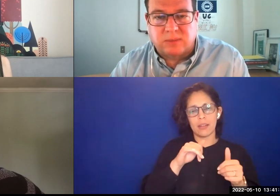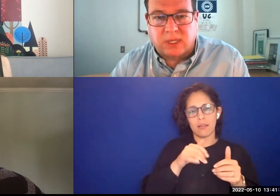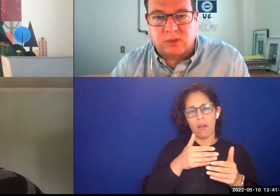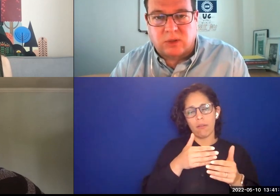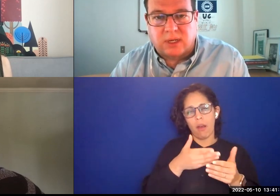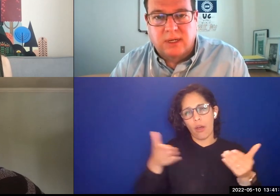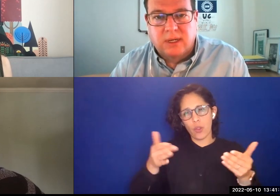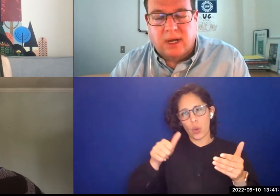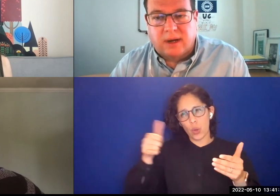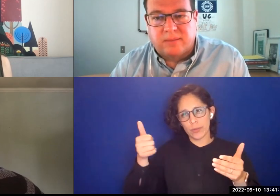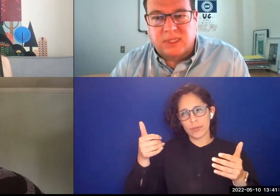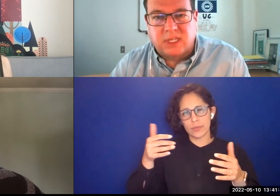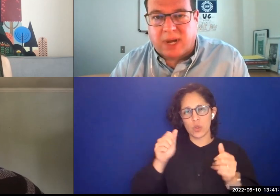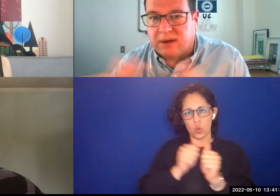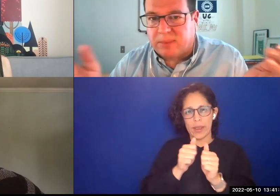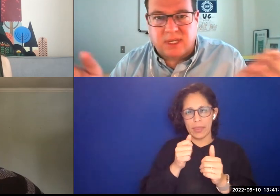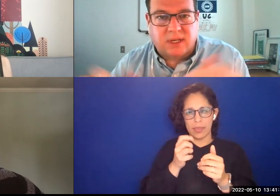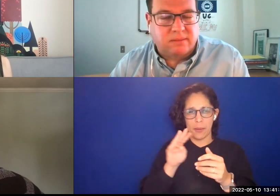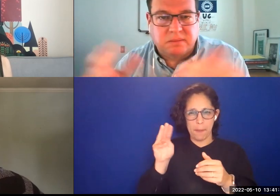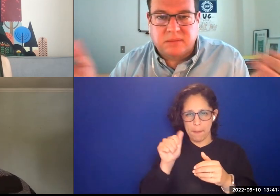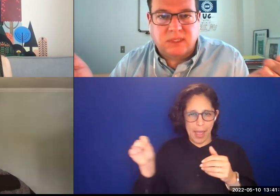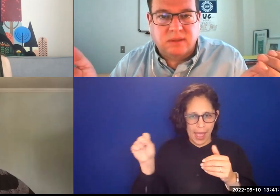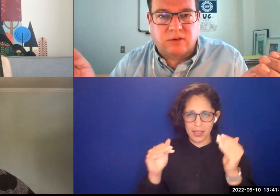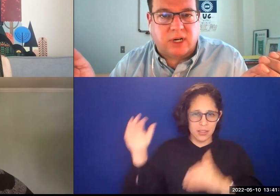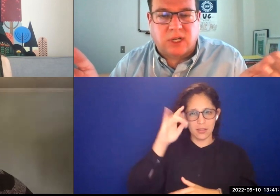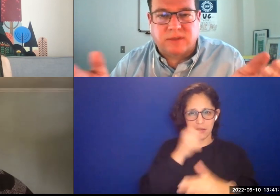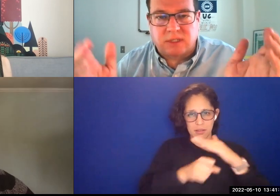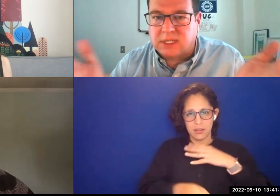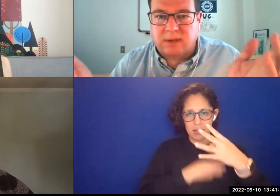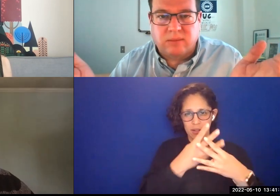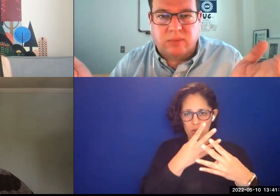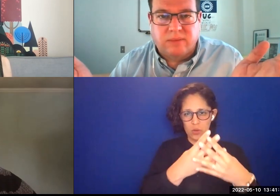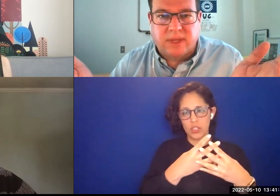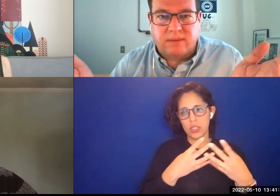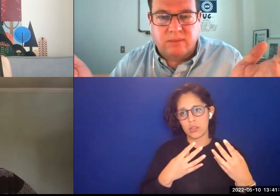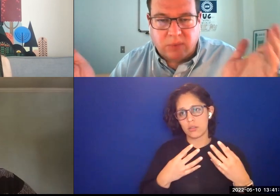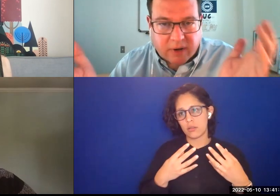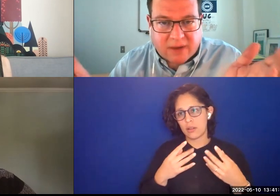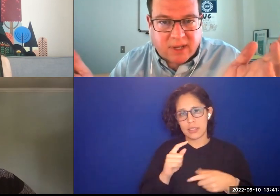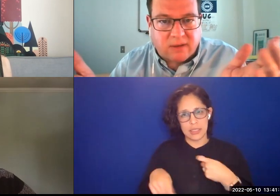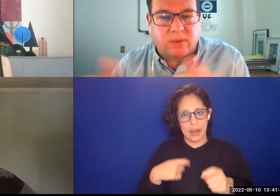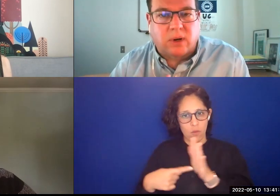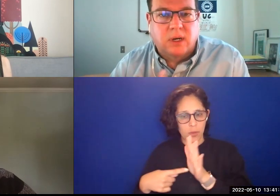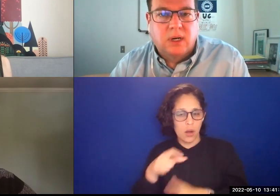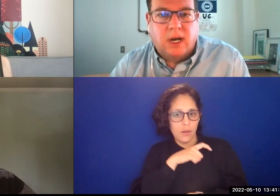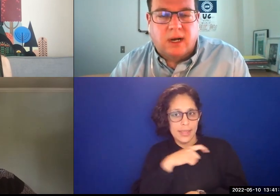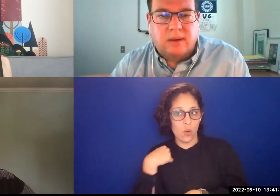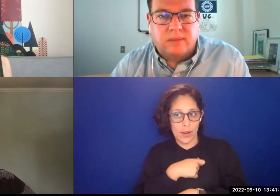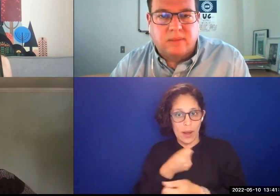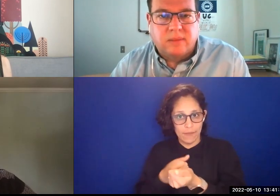terms of just making sure that despite representing corrections officers that we're advocating for